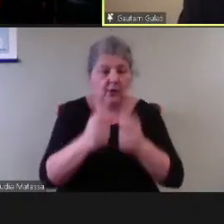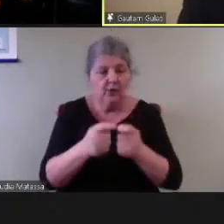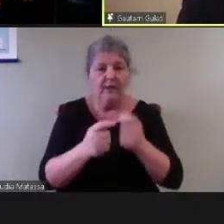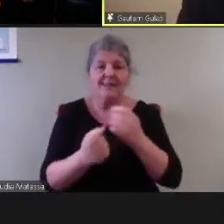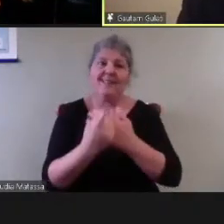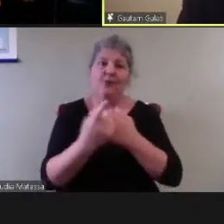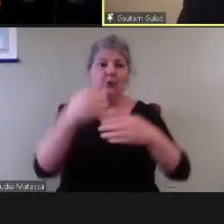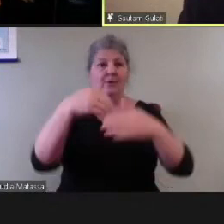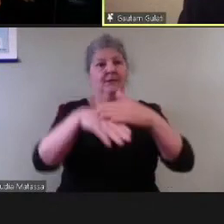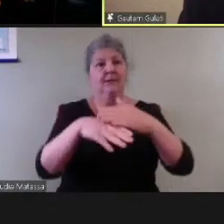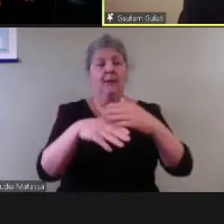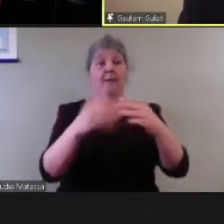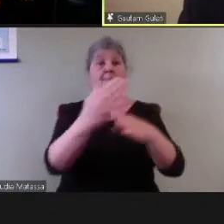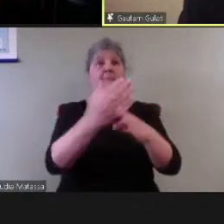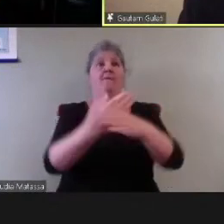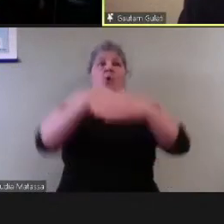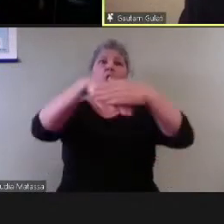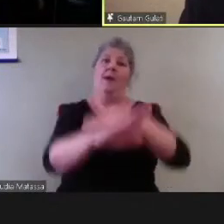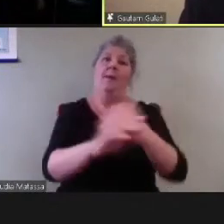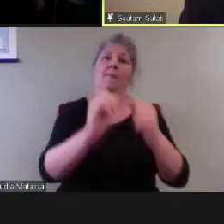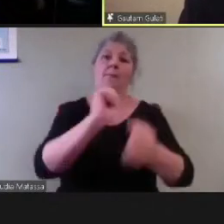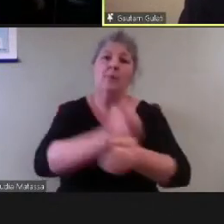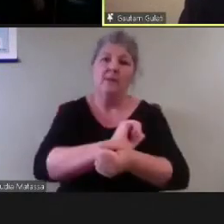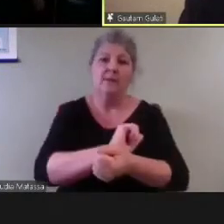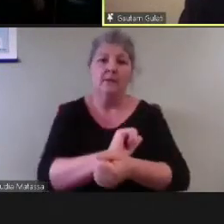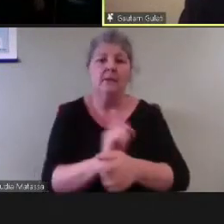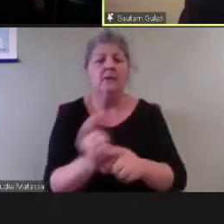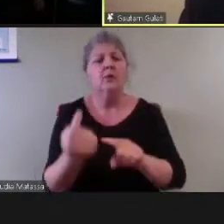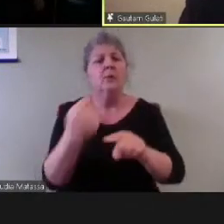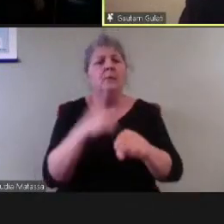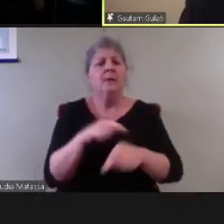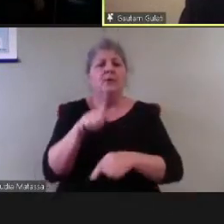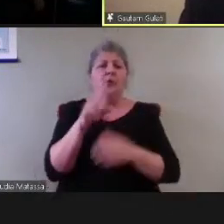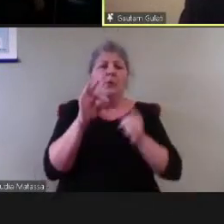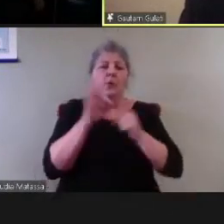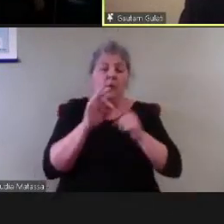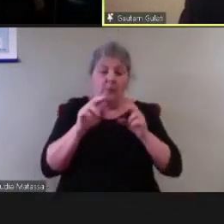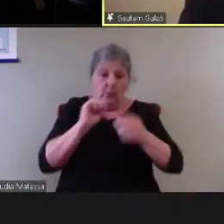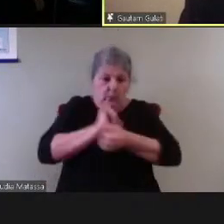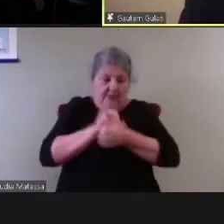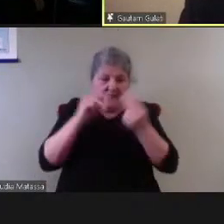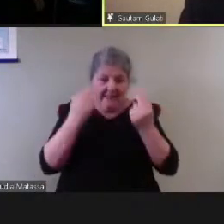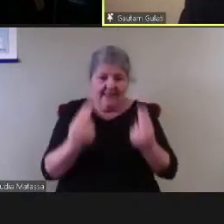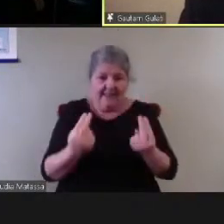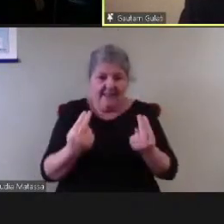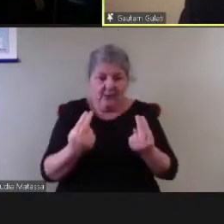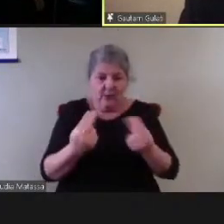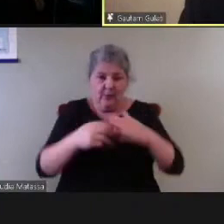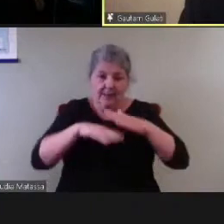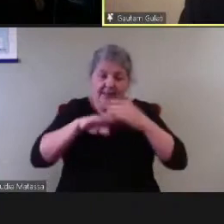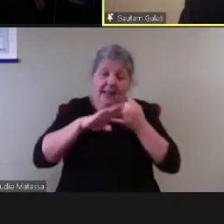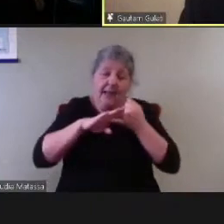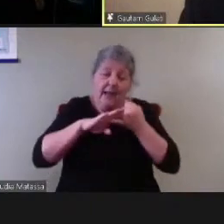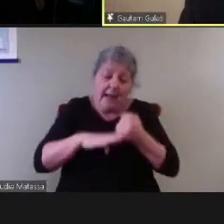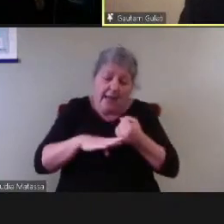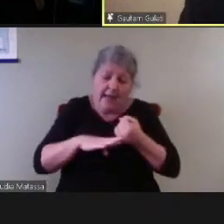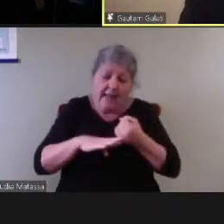prison. And Fiona and I keep coming back to your point, which is prison needs to be the